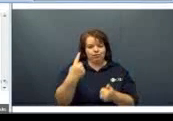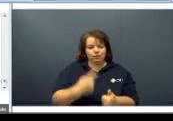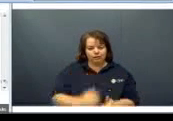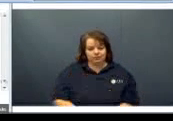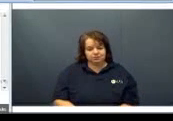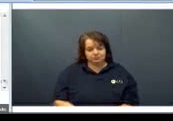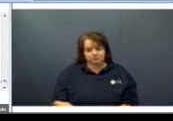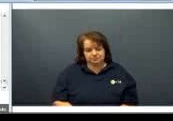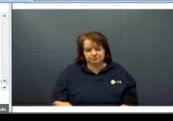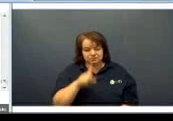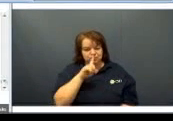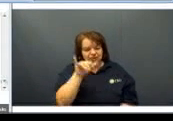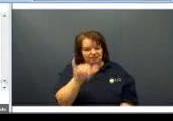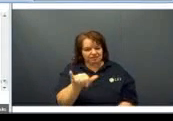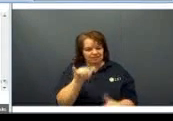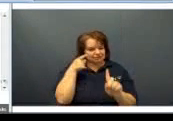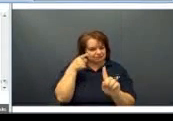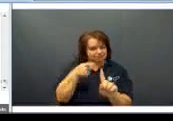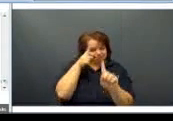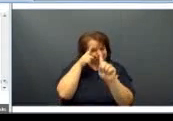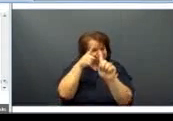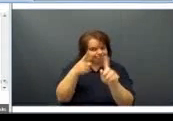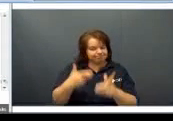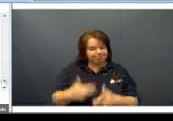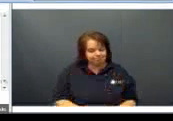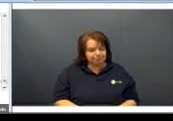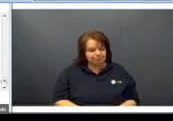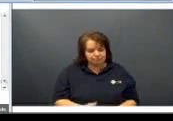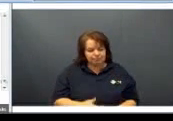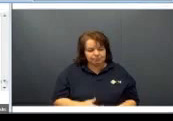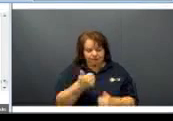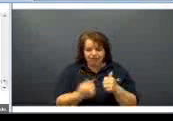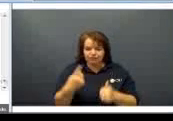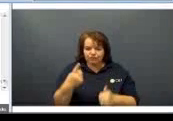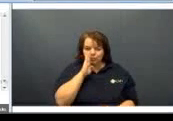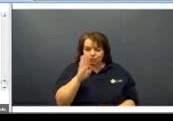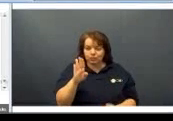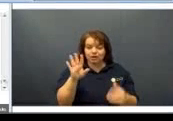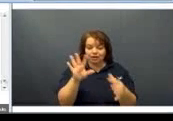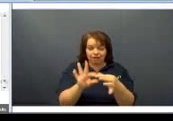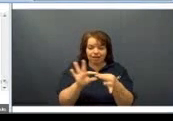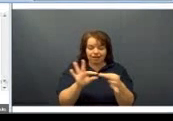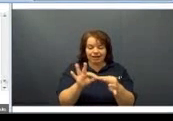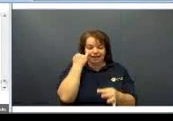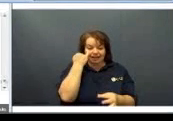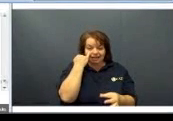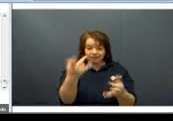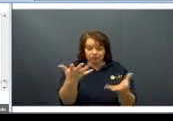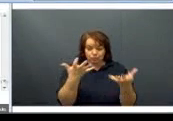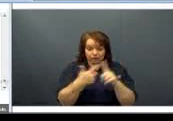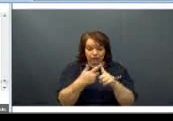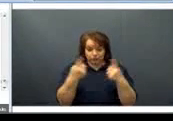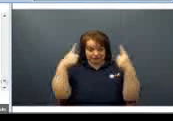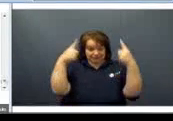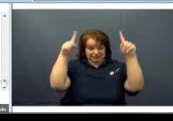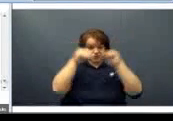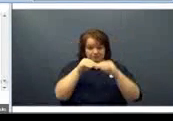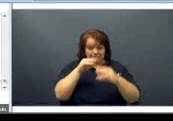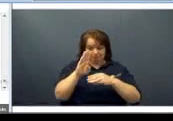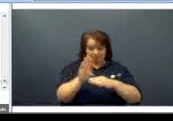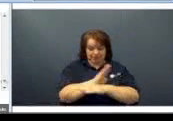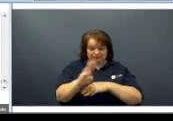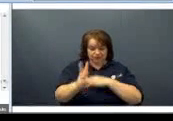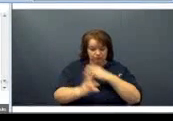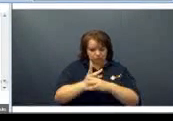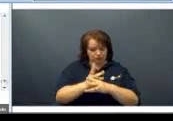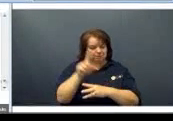inclusive that it will include everybody. And that's really what it's about, because everybody will tell you that if you are to succeed